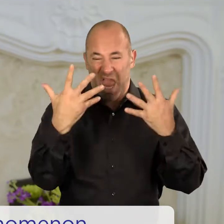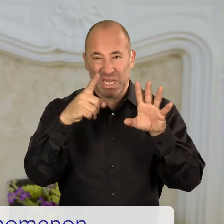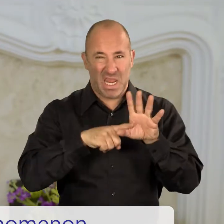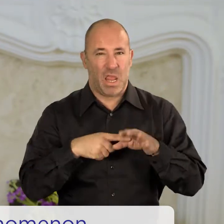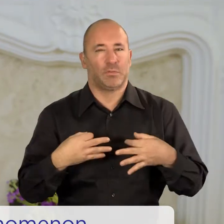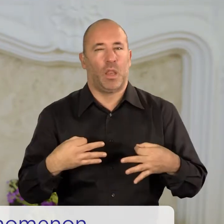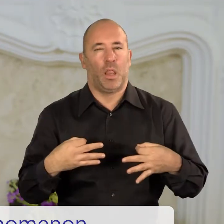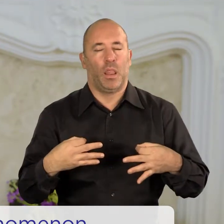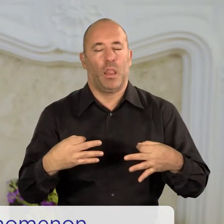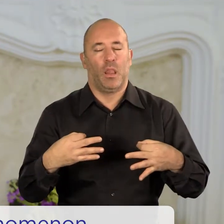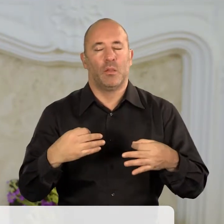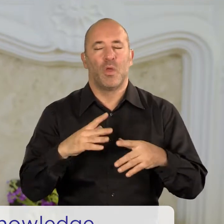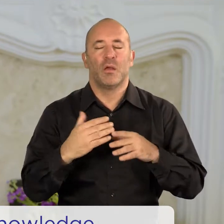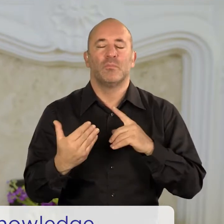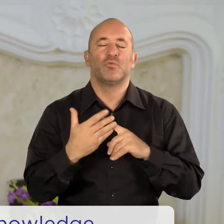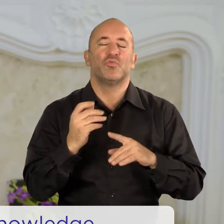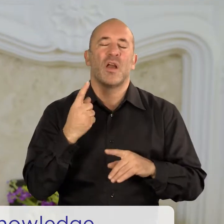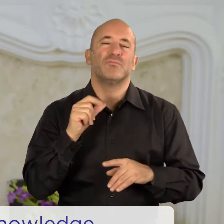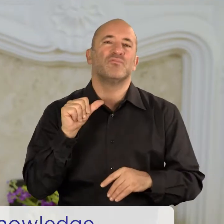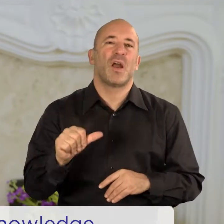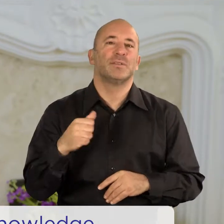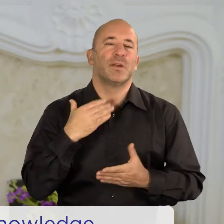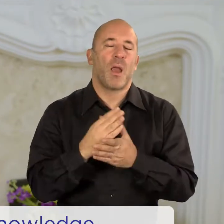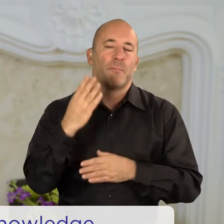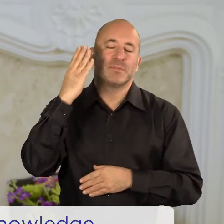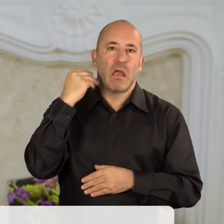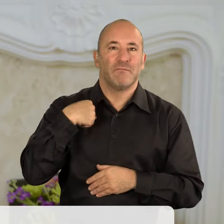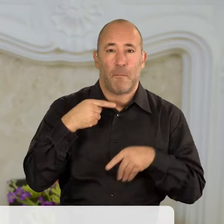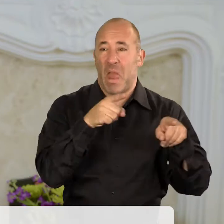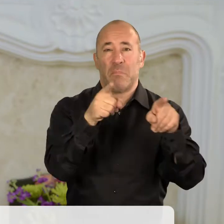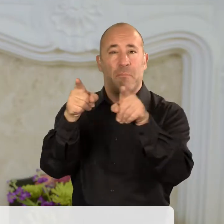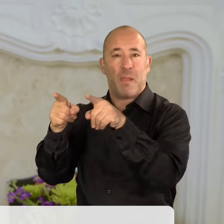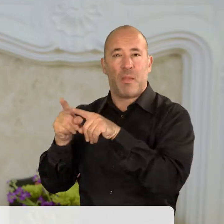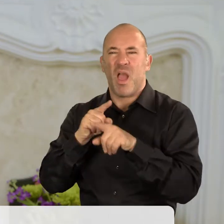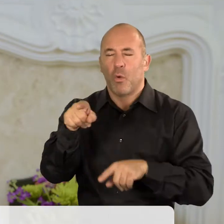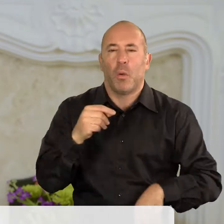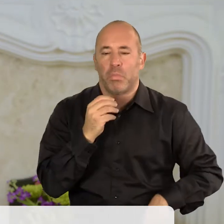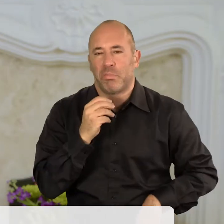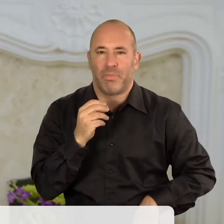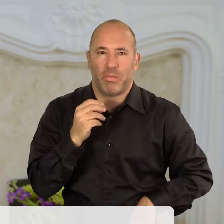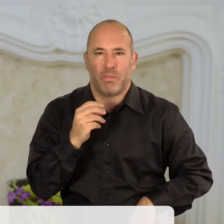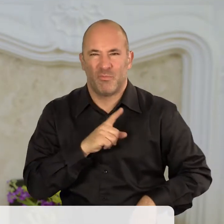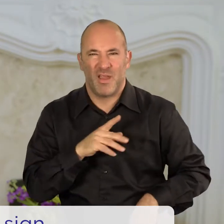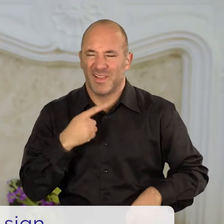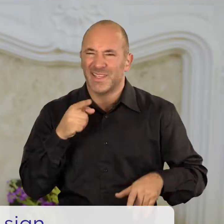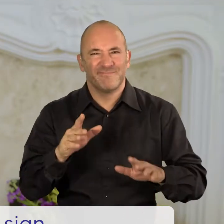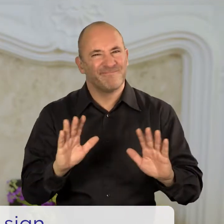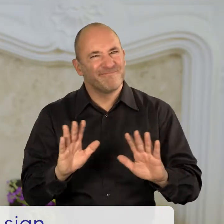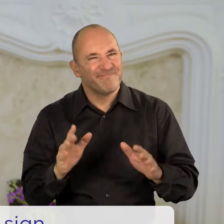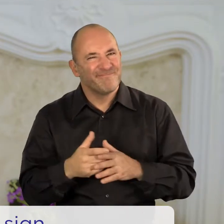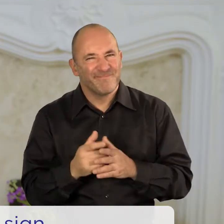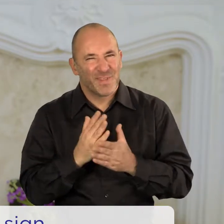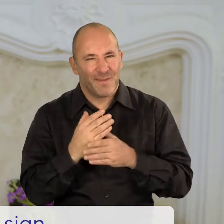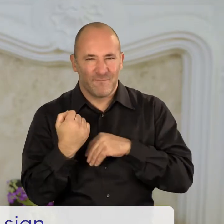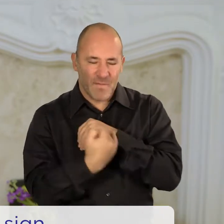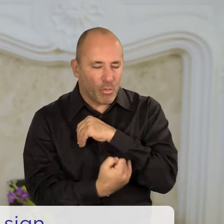that people delay 10 years before they actually acknowledge that to themselves. They blame everybody else, you're mumbling. I think it's seen